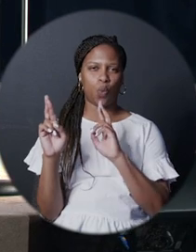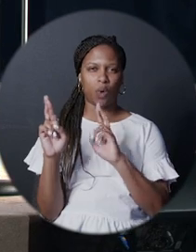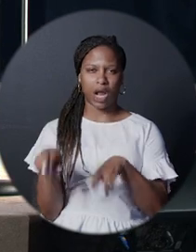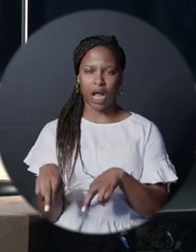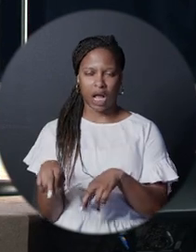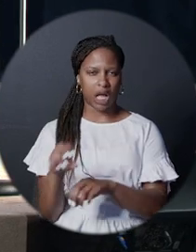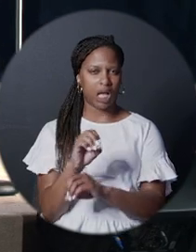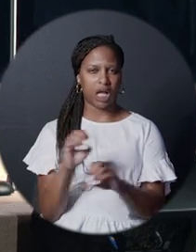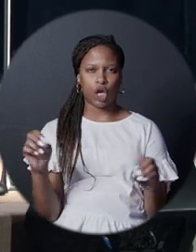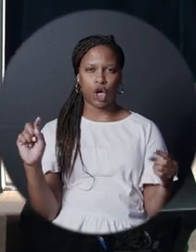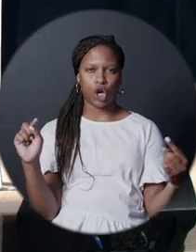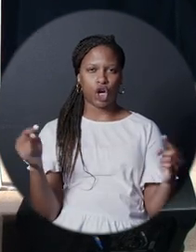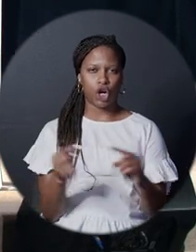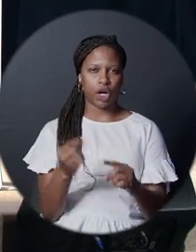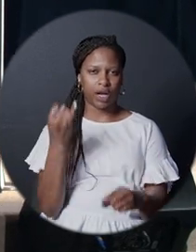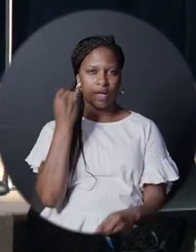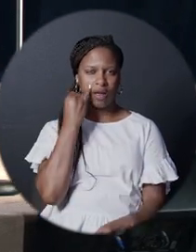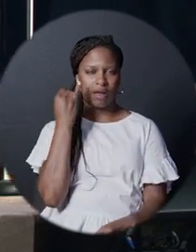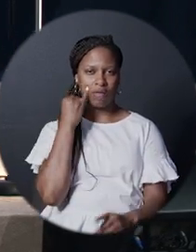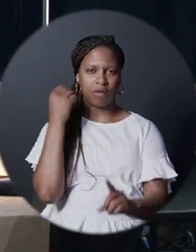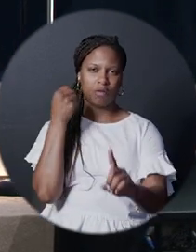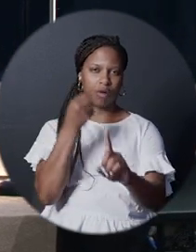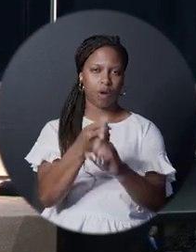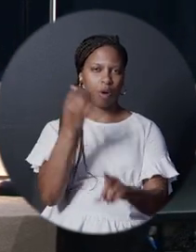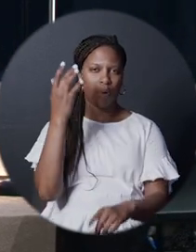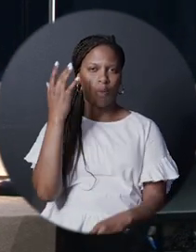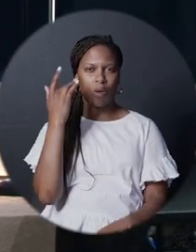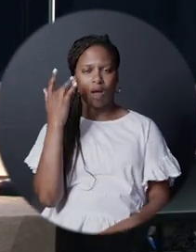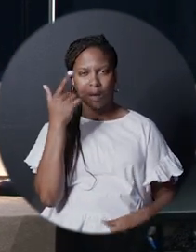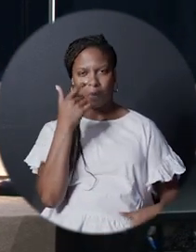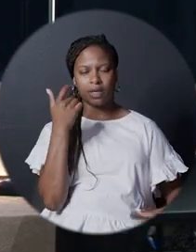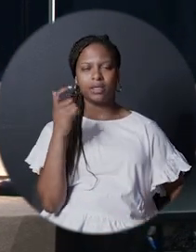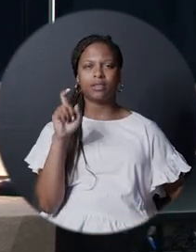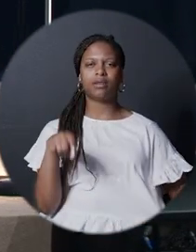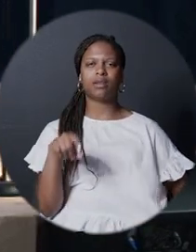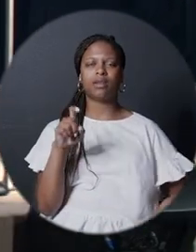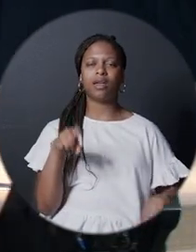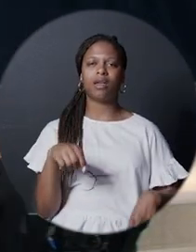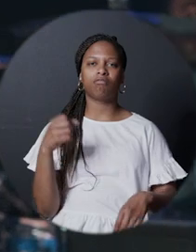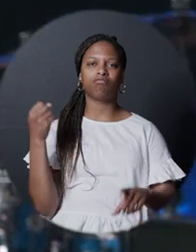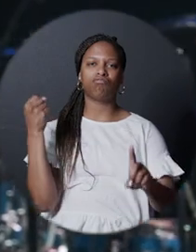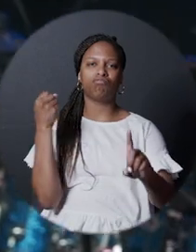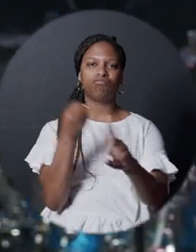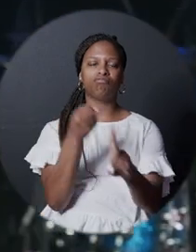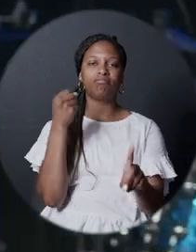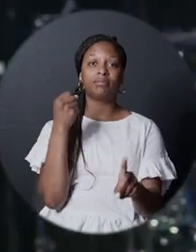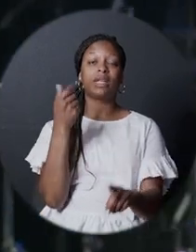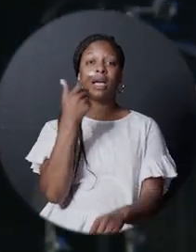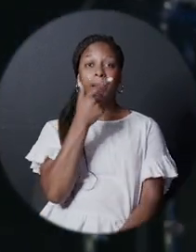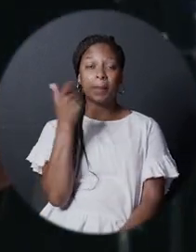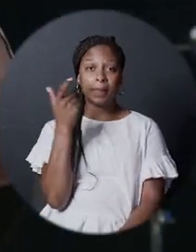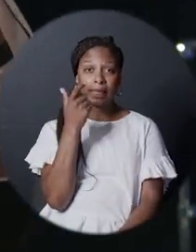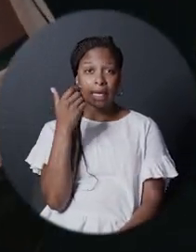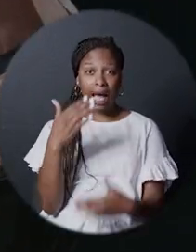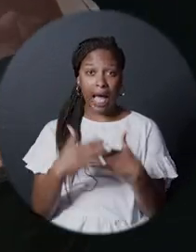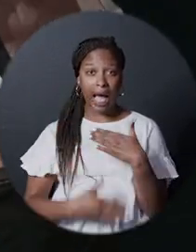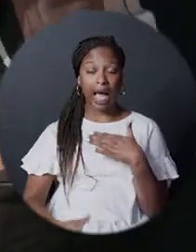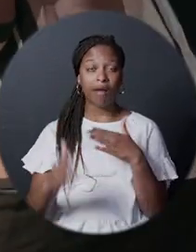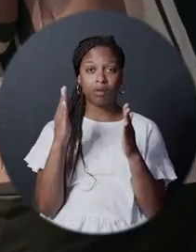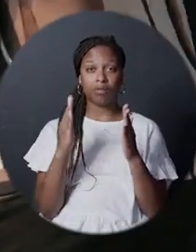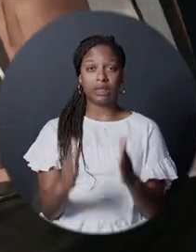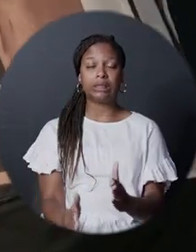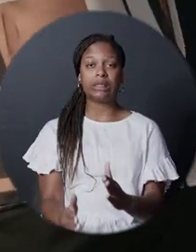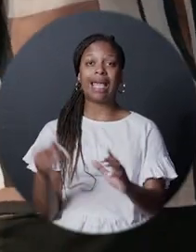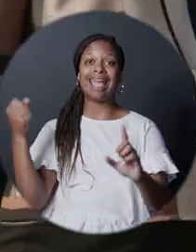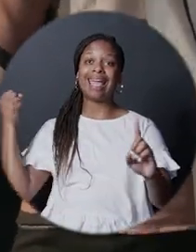he just, it's a reaction. It ain't gonna hurt. It wouldn't even hurt if it landed. Why? Because he got knocked out. Listen to this.